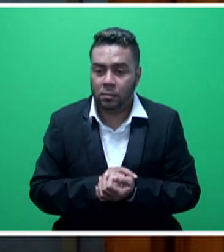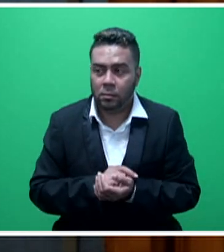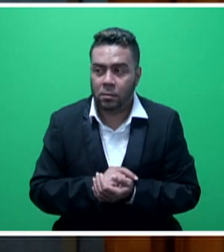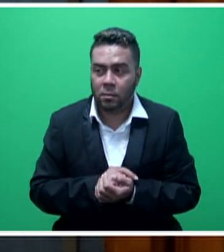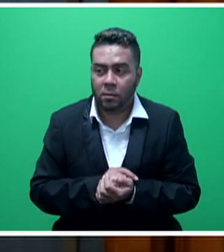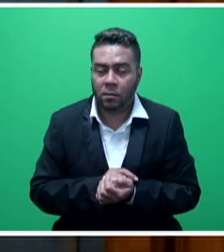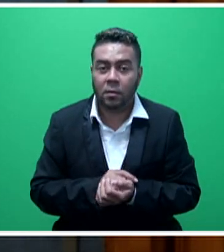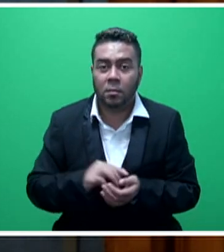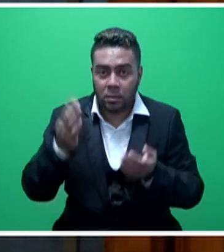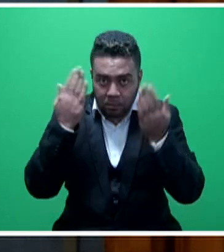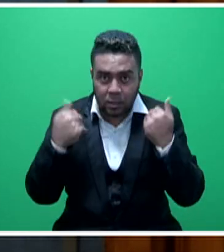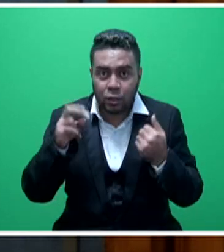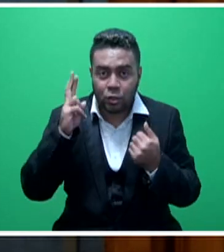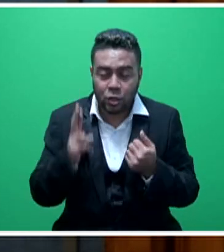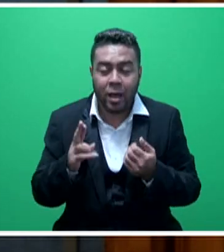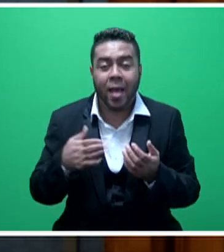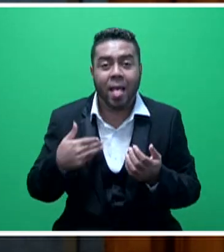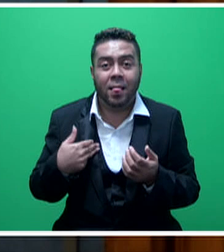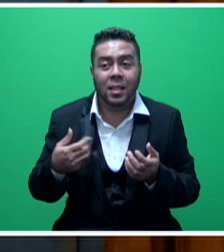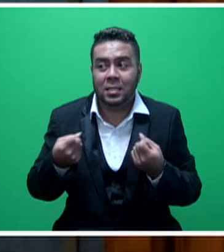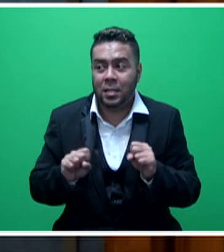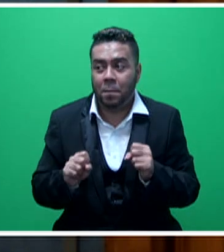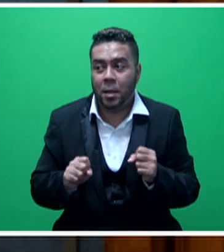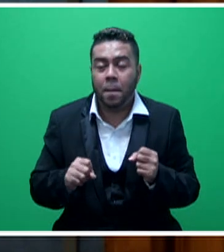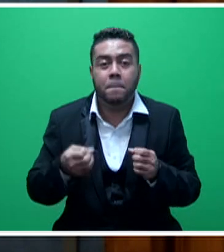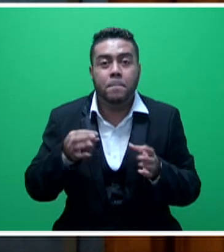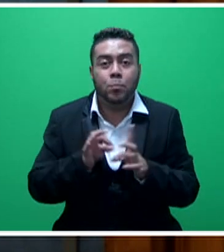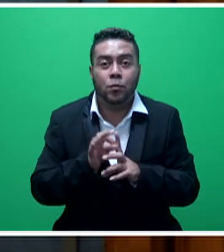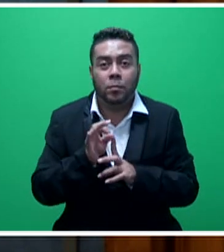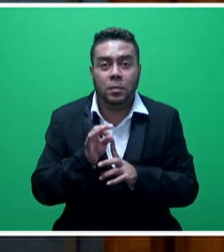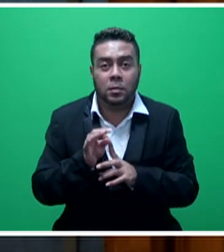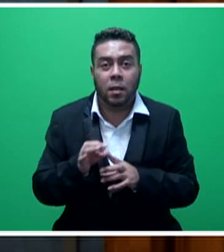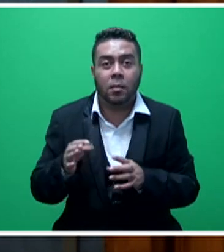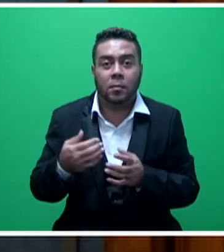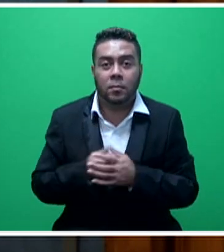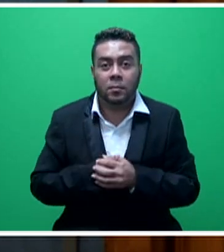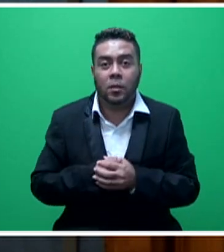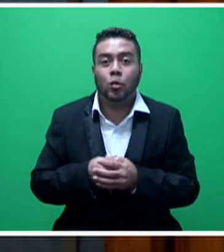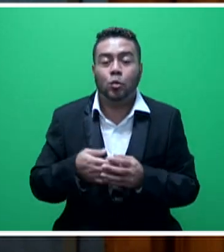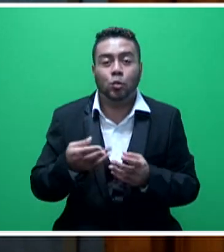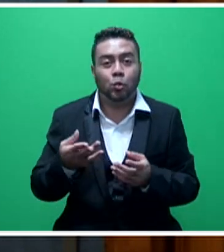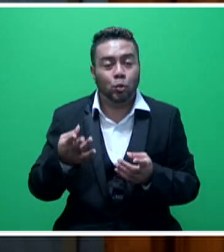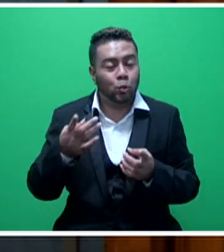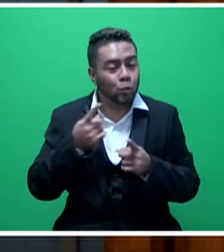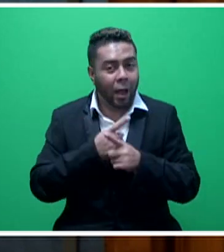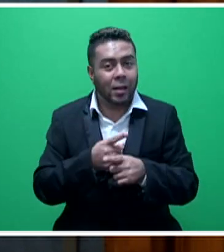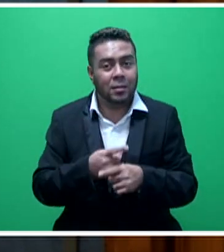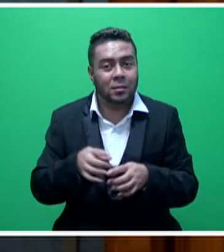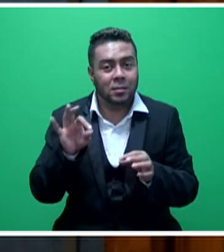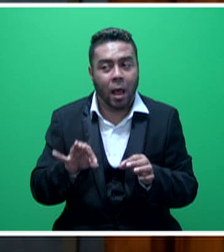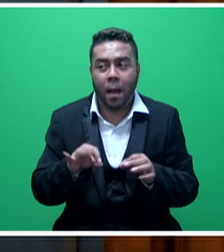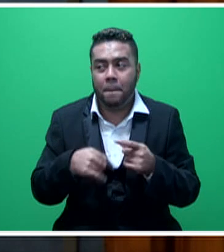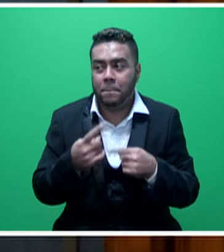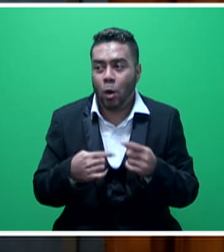Mr. Speaker, Sir, health system improvements. The enhancement health information management system to guide decisions about health